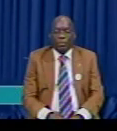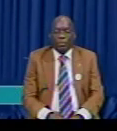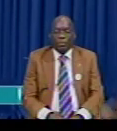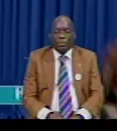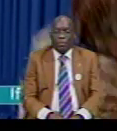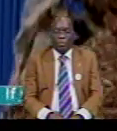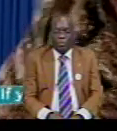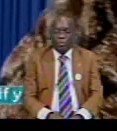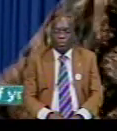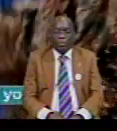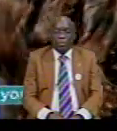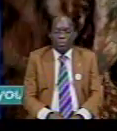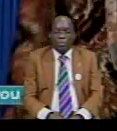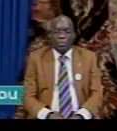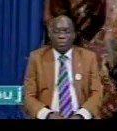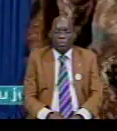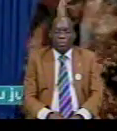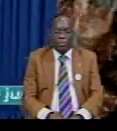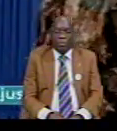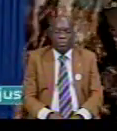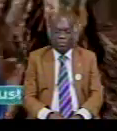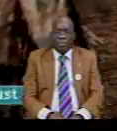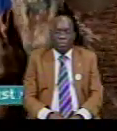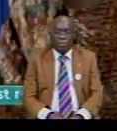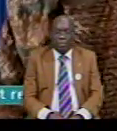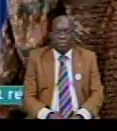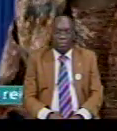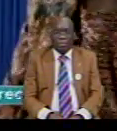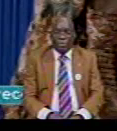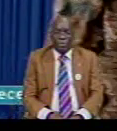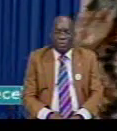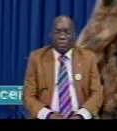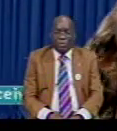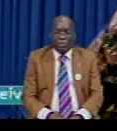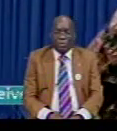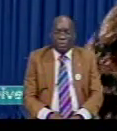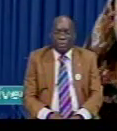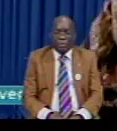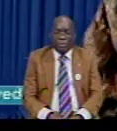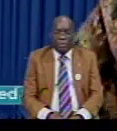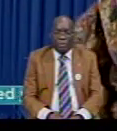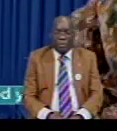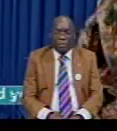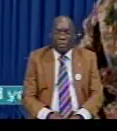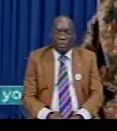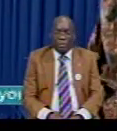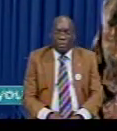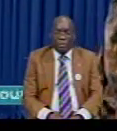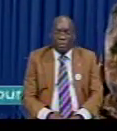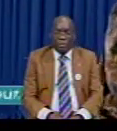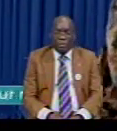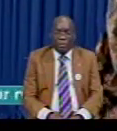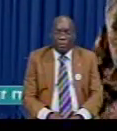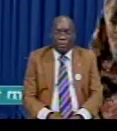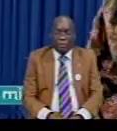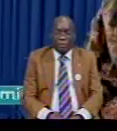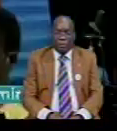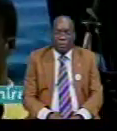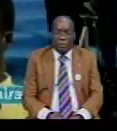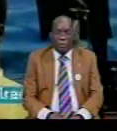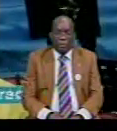child play. Little by little, she couldn't stand up again. She went to hospital. She was